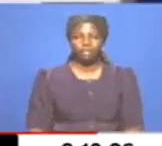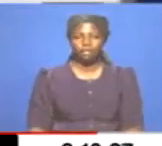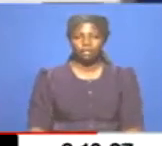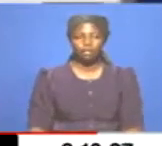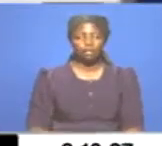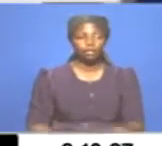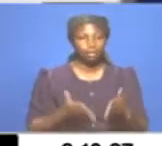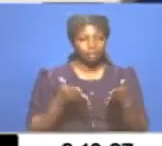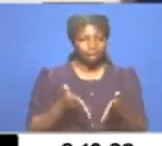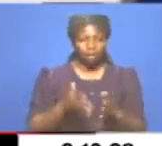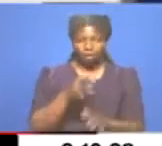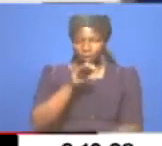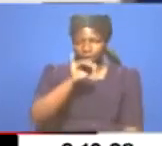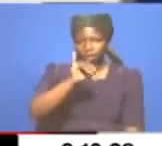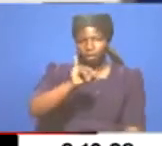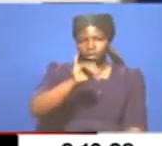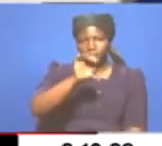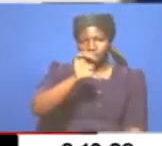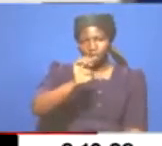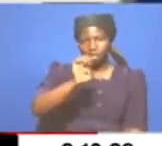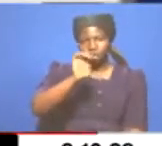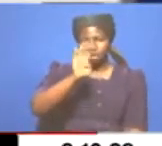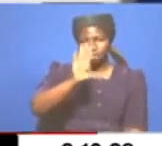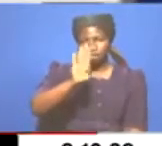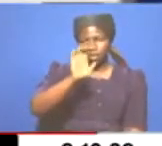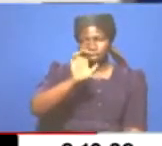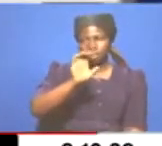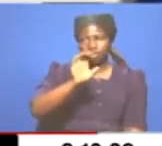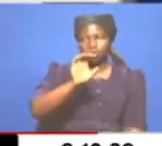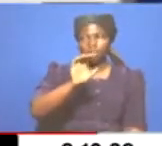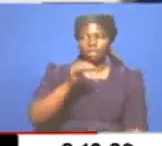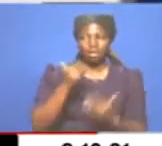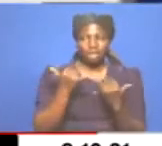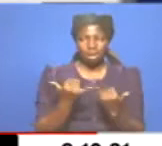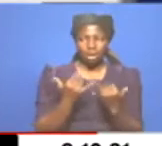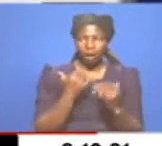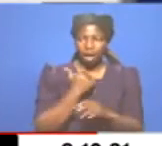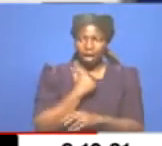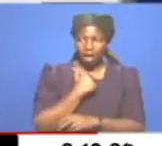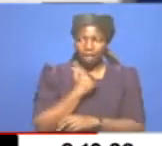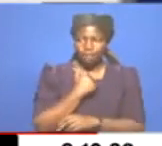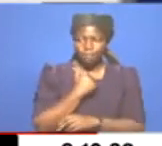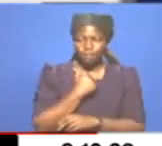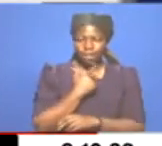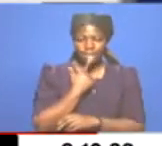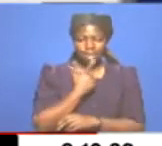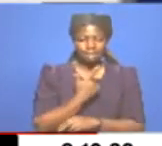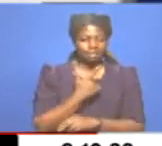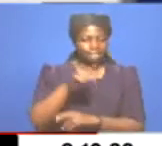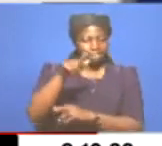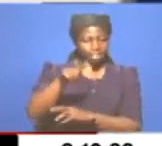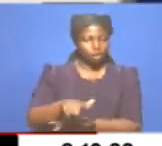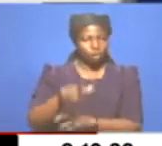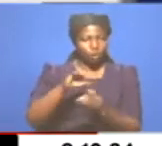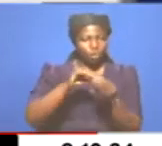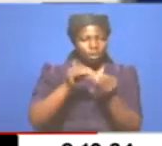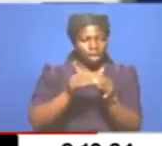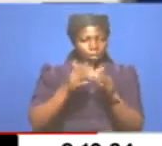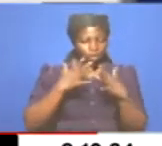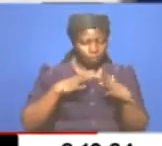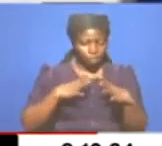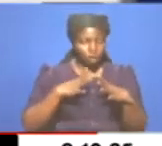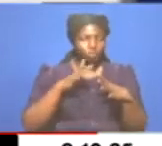Now, the Independent Electoral and Boundaries Commission has attributed the low turnout in the ongoing enhanced voter